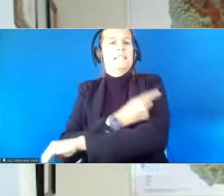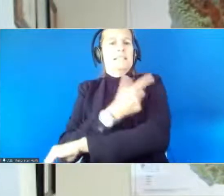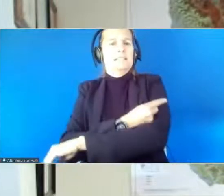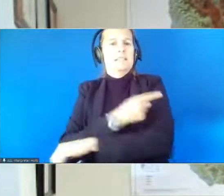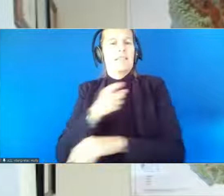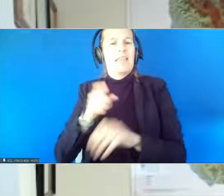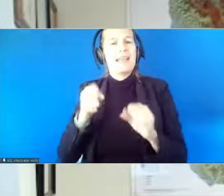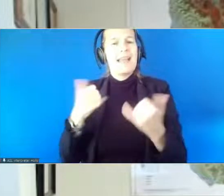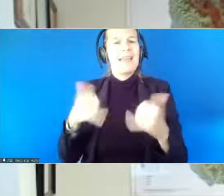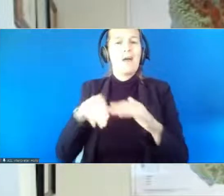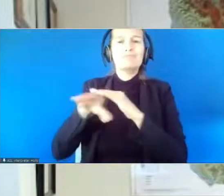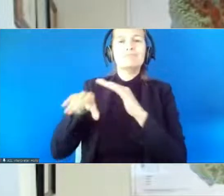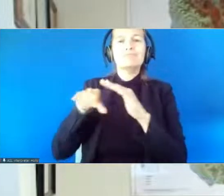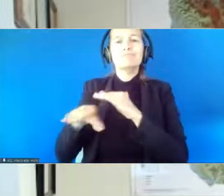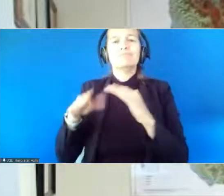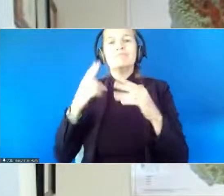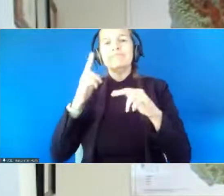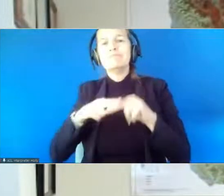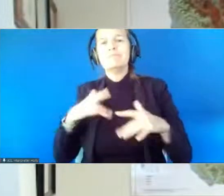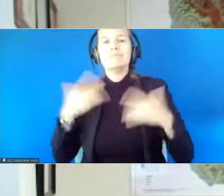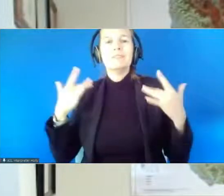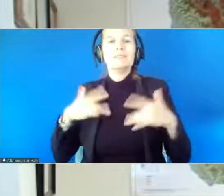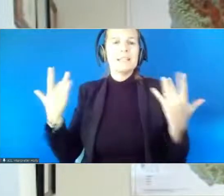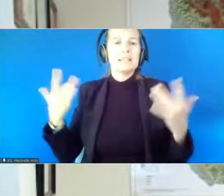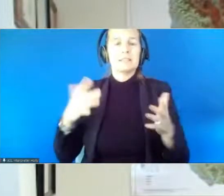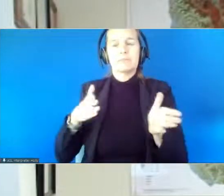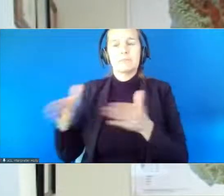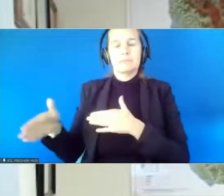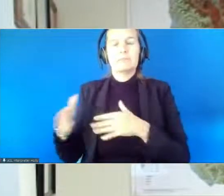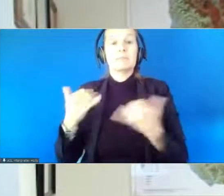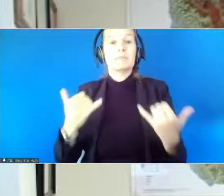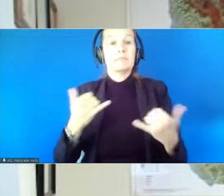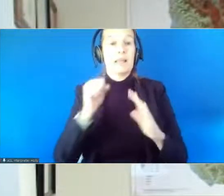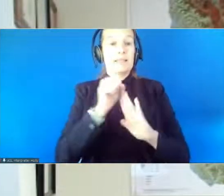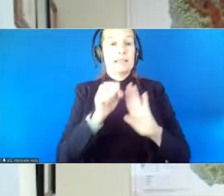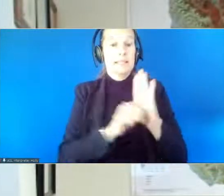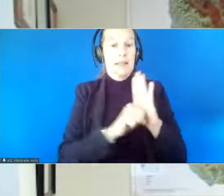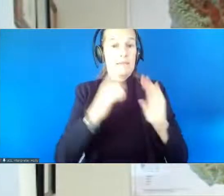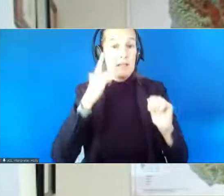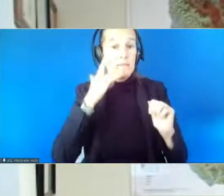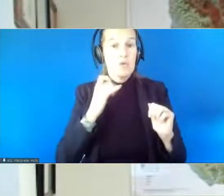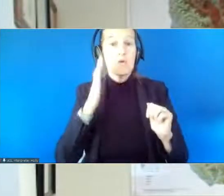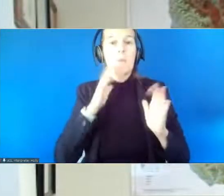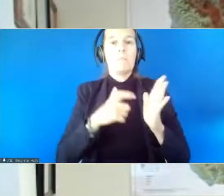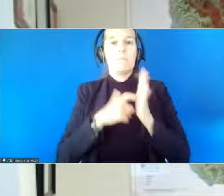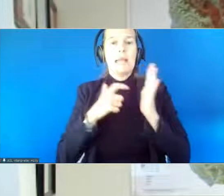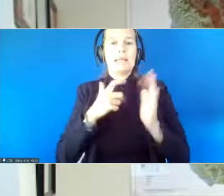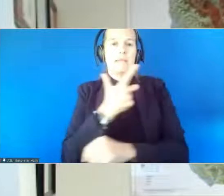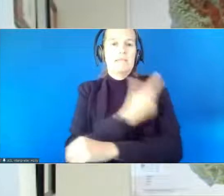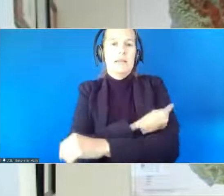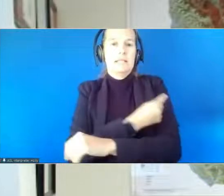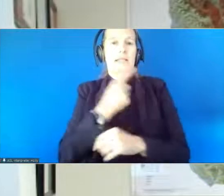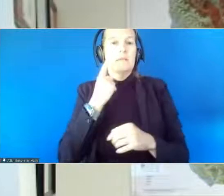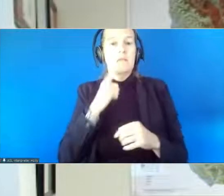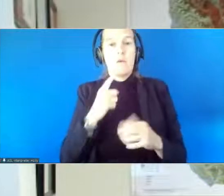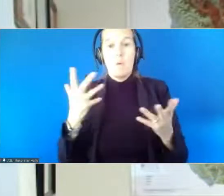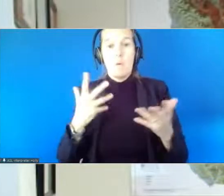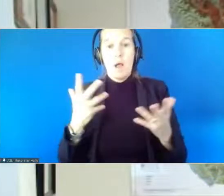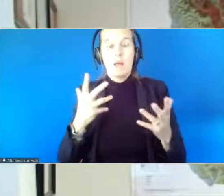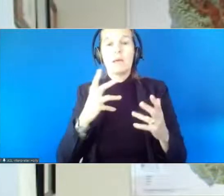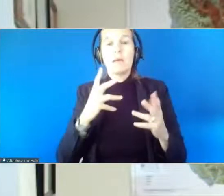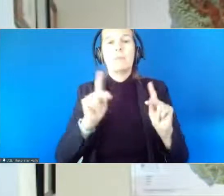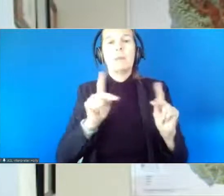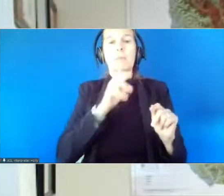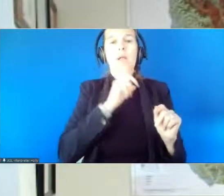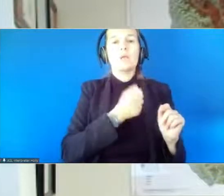activities. The state has announced its intention also this week to mandate vaccines for those between 12